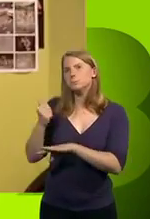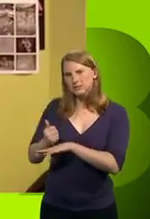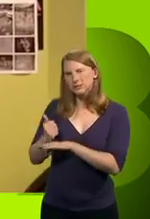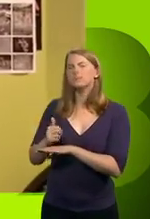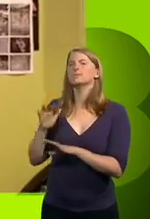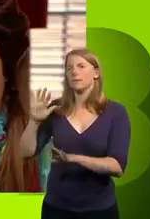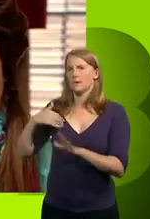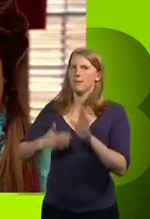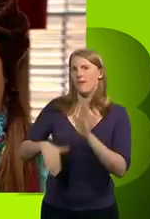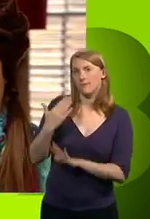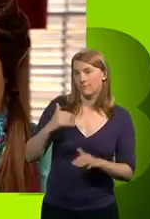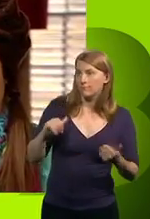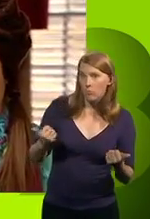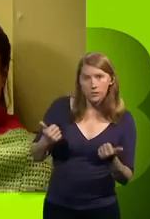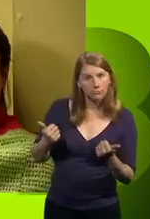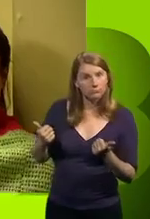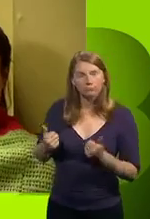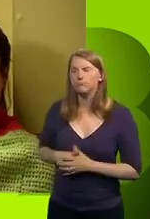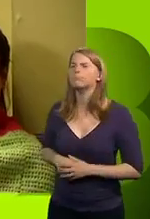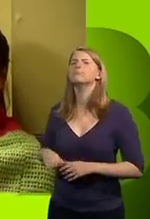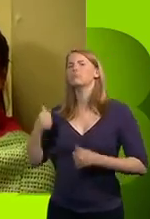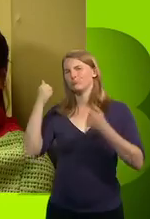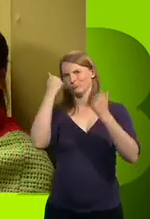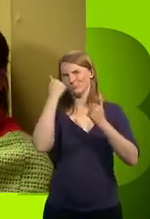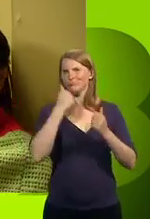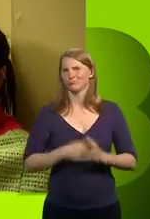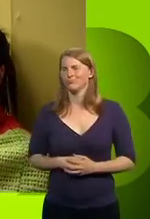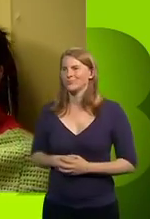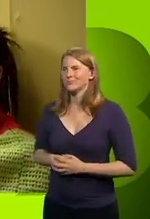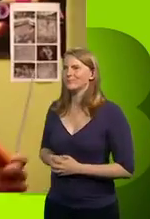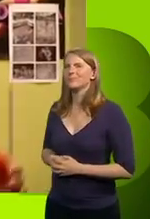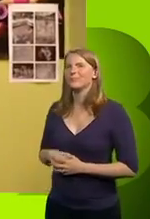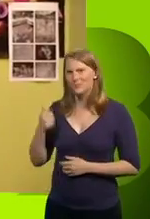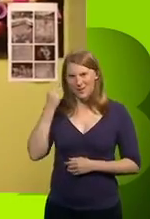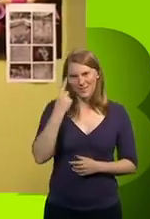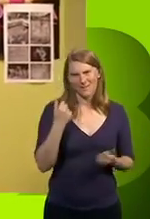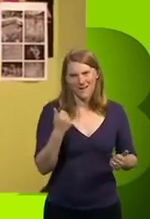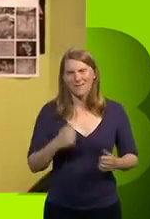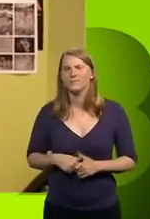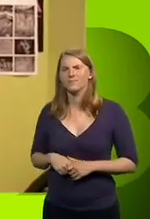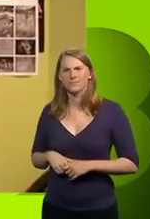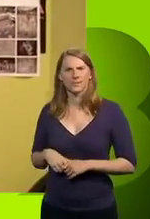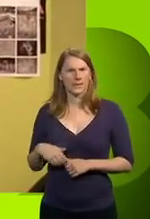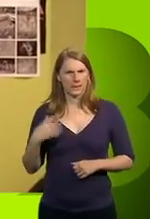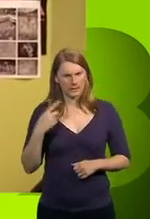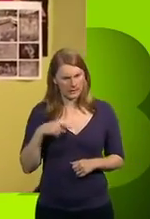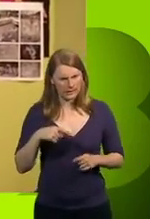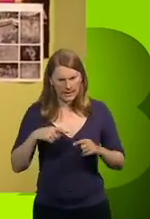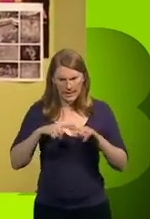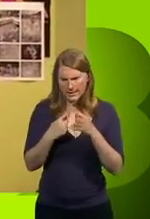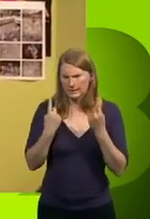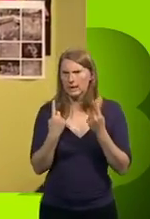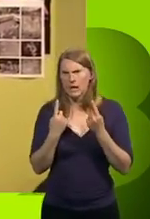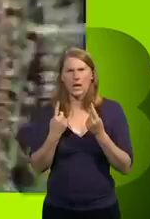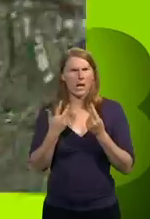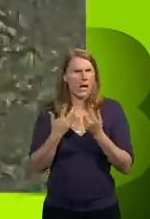going. If that's okay with you. Yeah, cool. Great idea. So, tell me what we're supposed to do with these